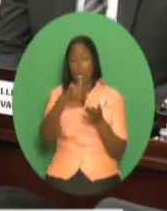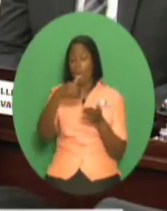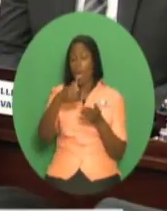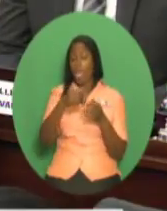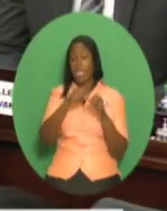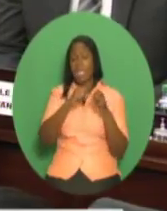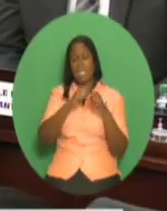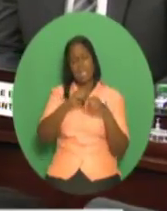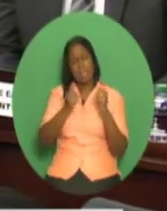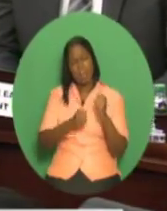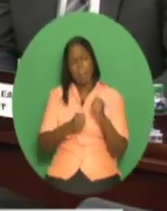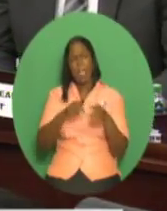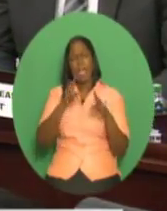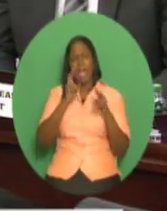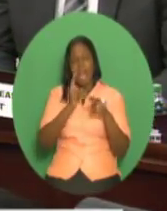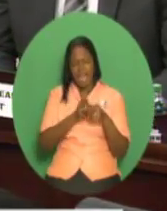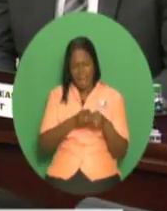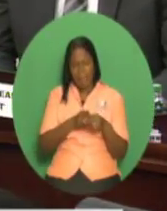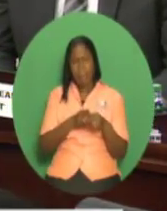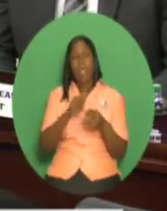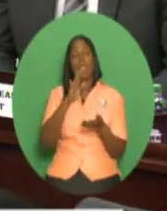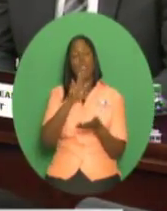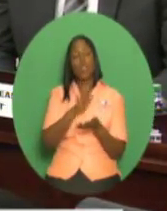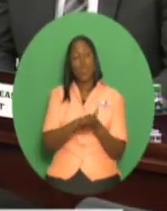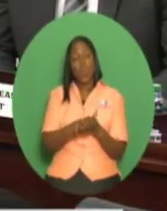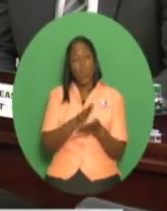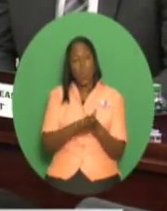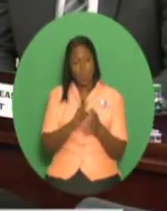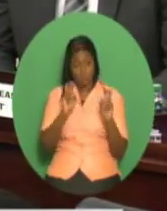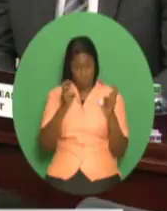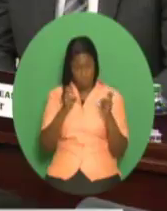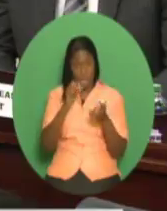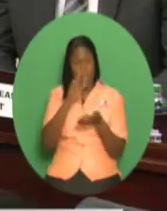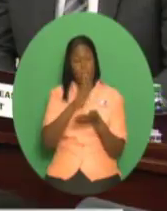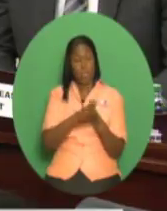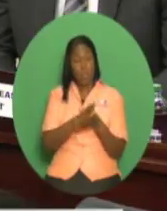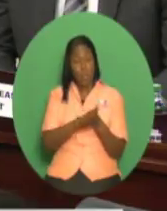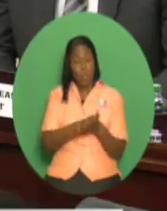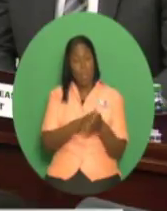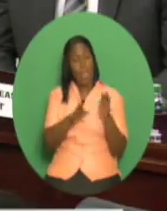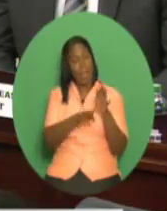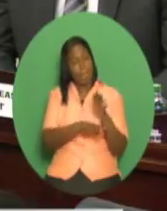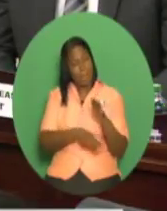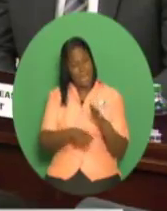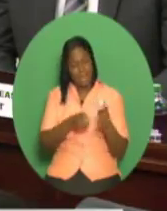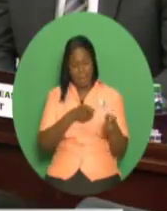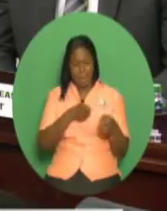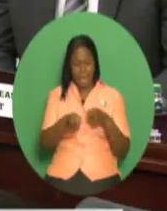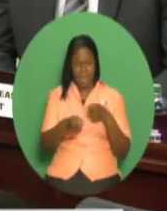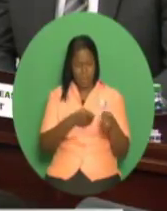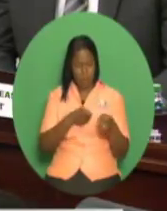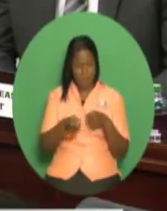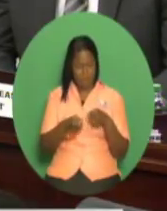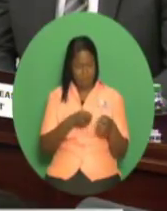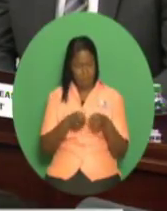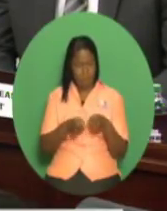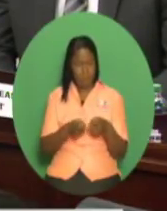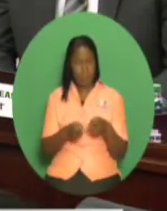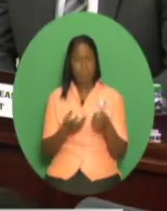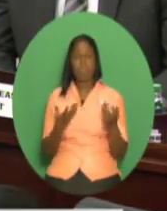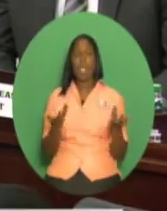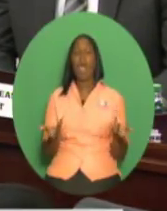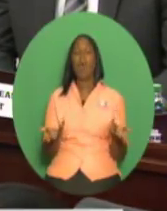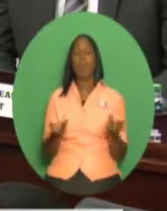This is a system whereby we are ensuring that the governance of the school is put in the hands of the